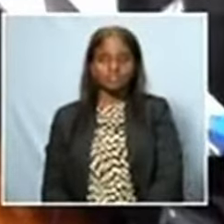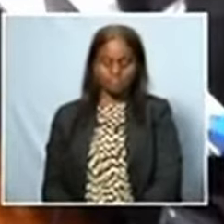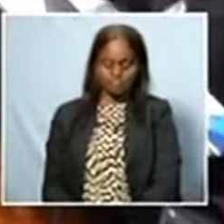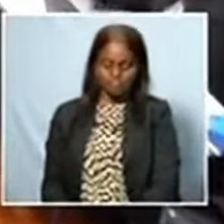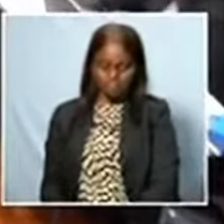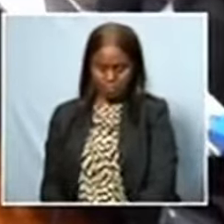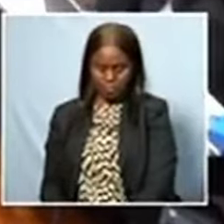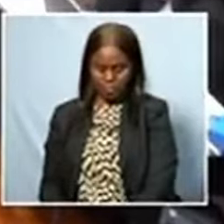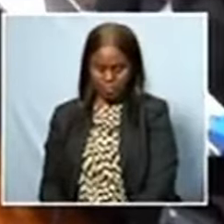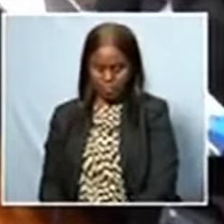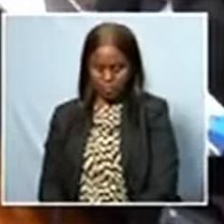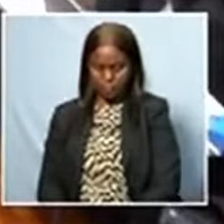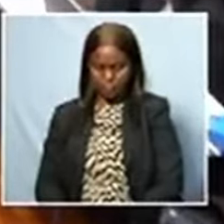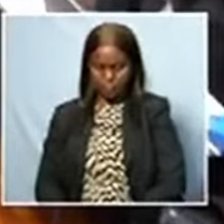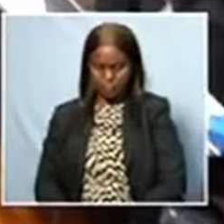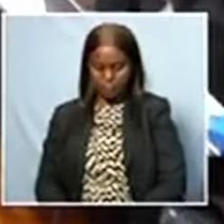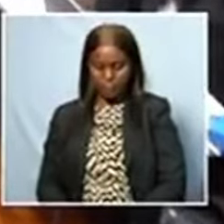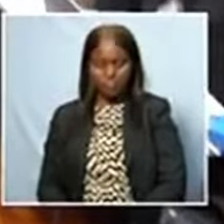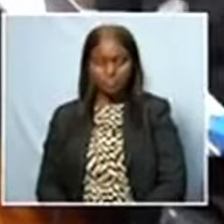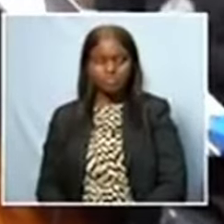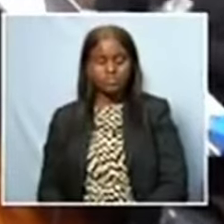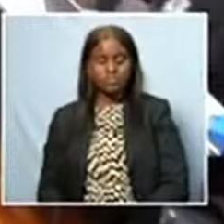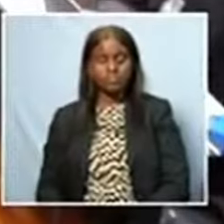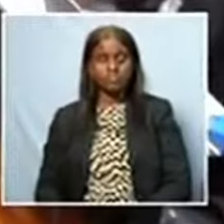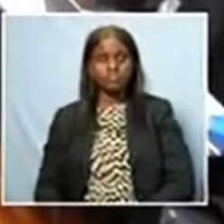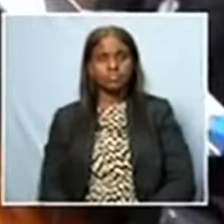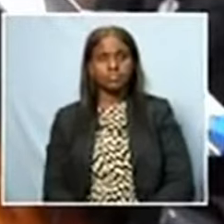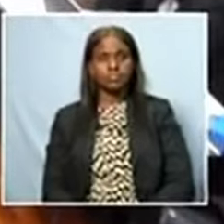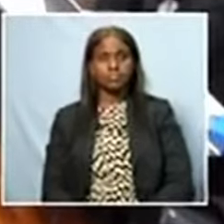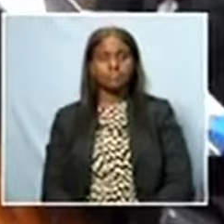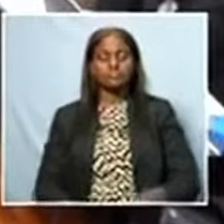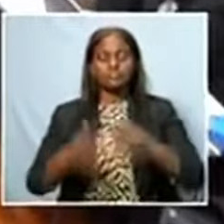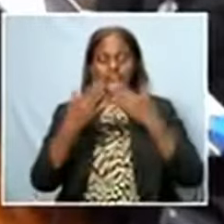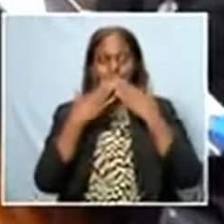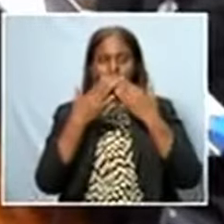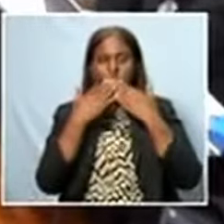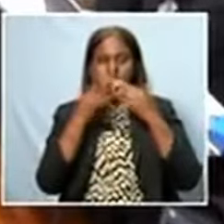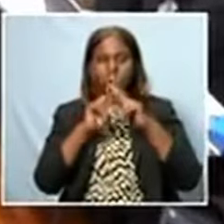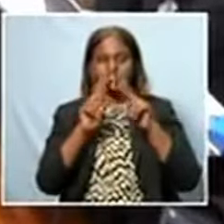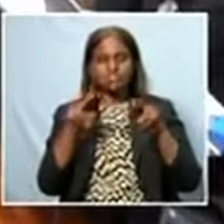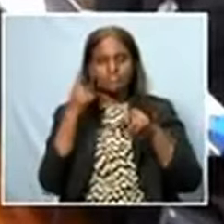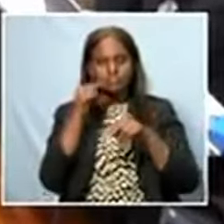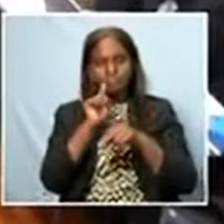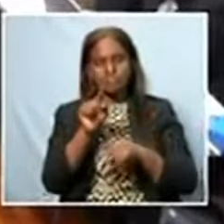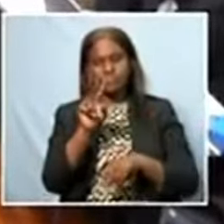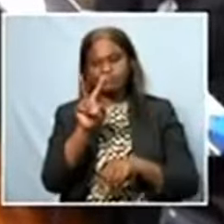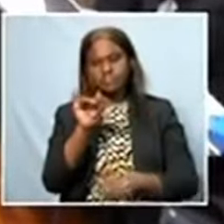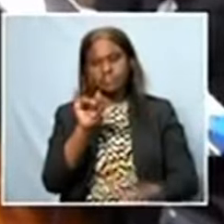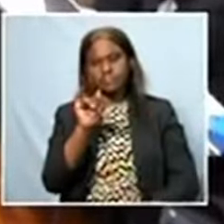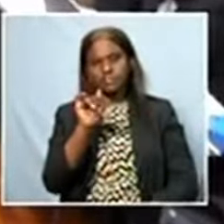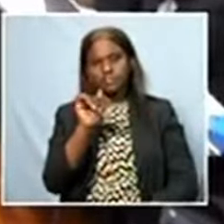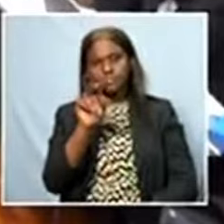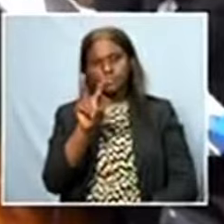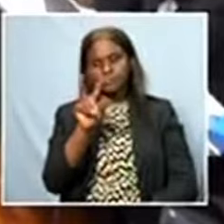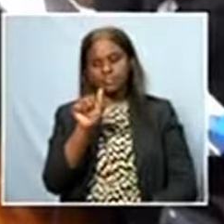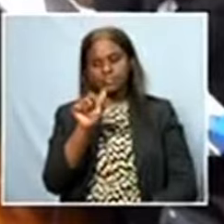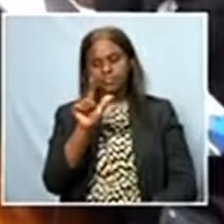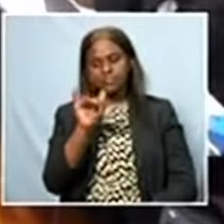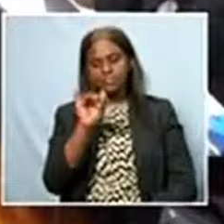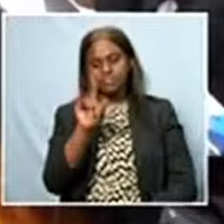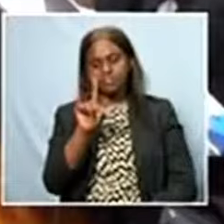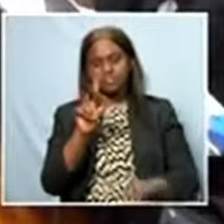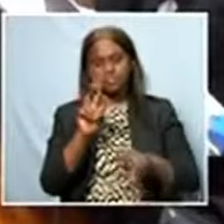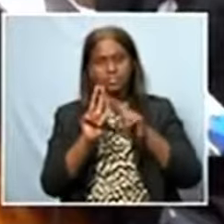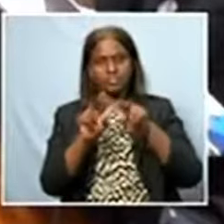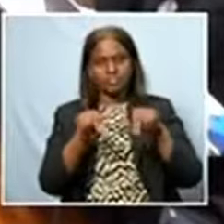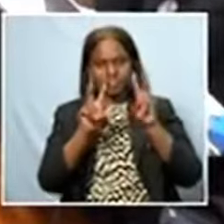Thank you, Chair, and thank you, Honorable, for this valid observation. We can